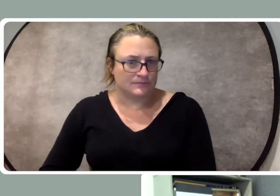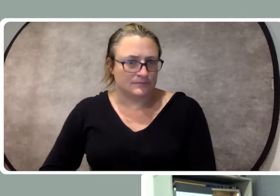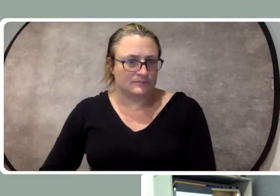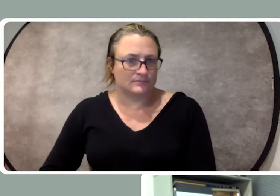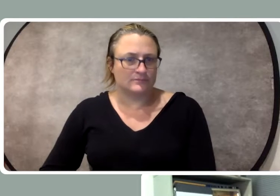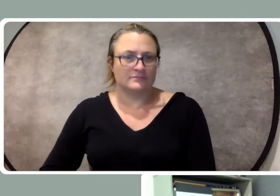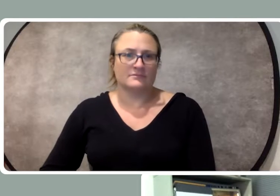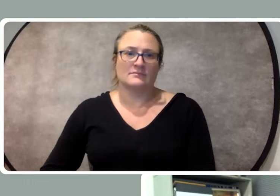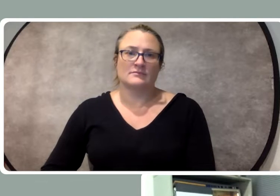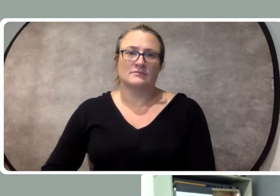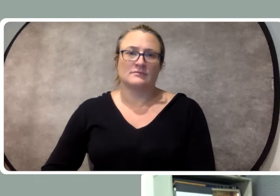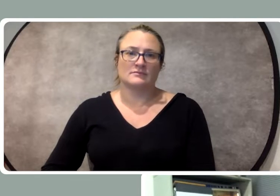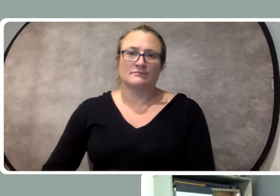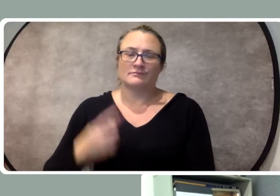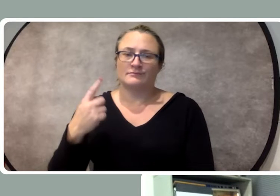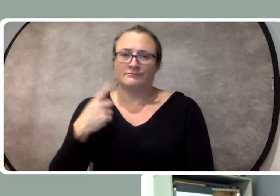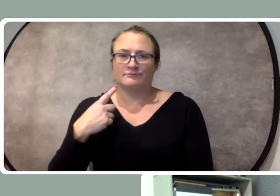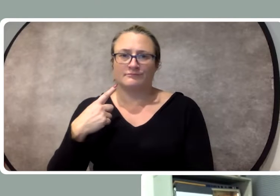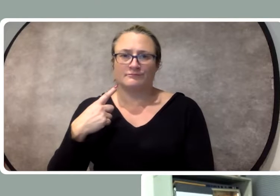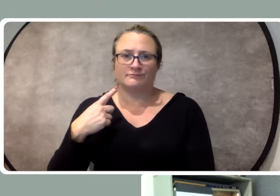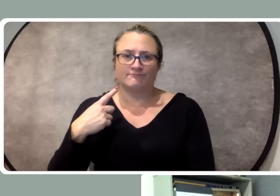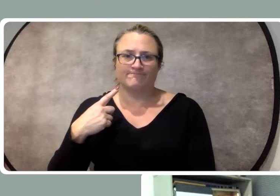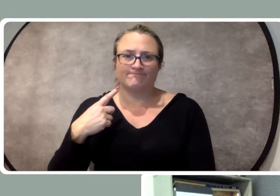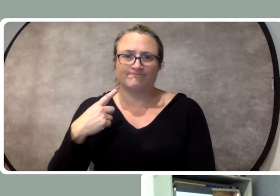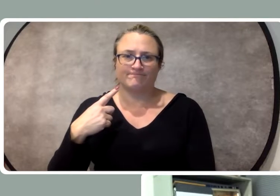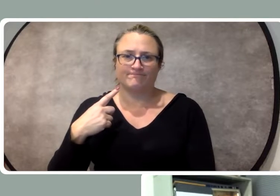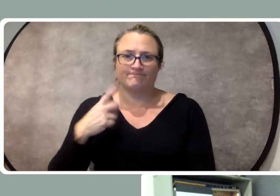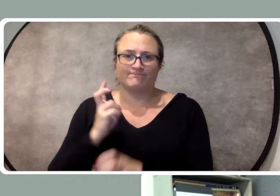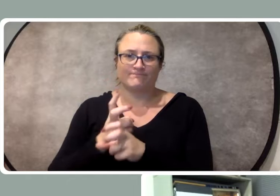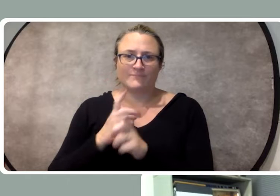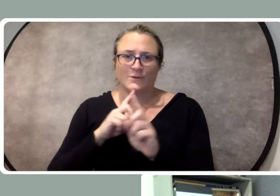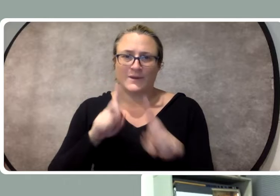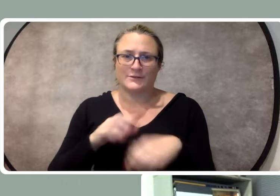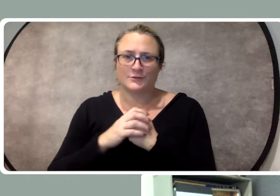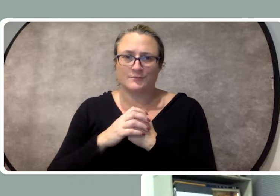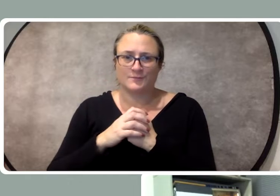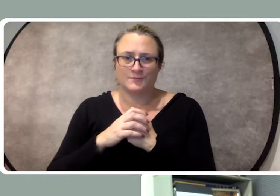Well, that question is maybe a little bit difficult to answer.